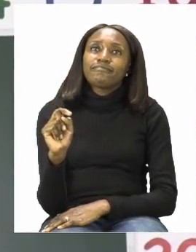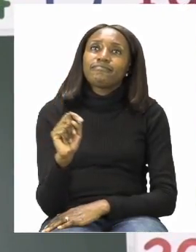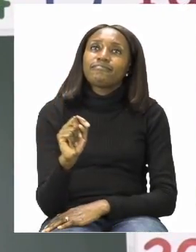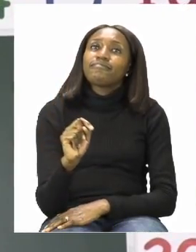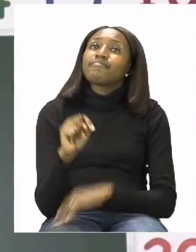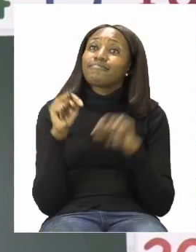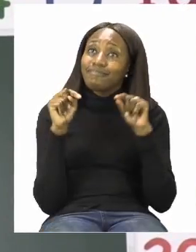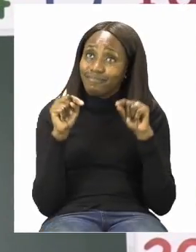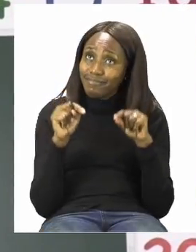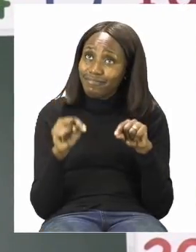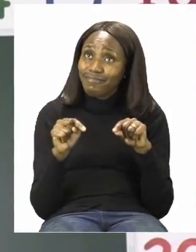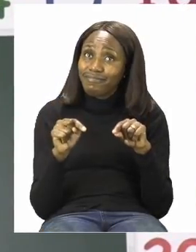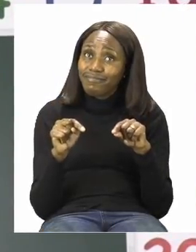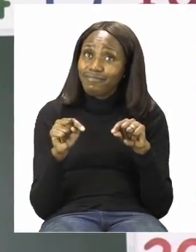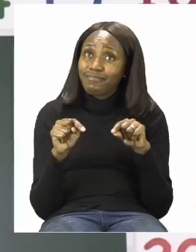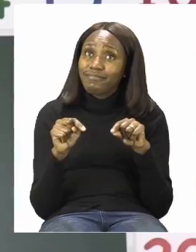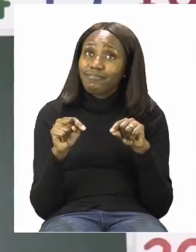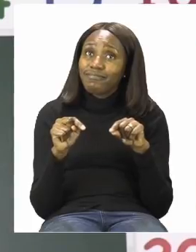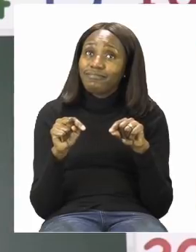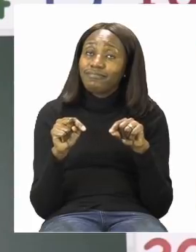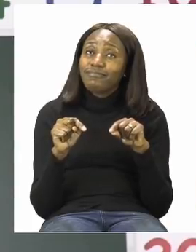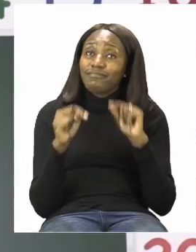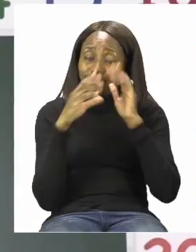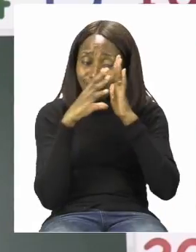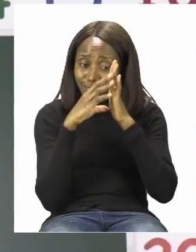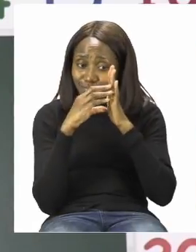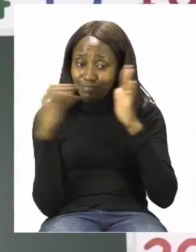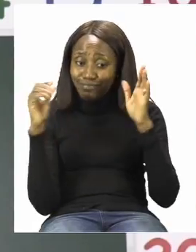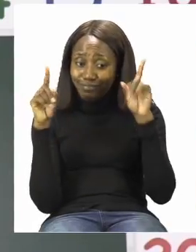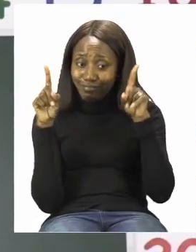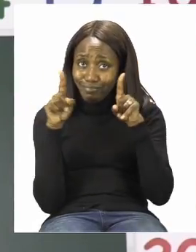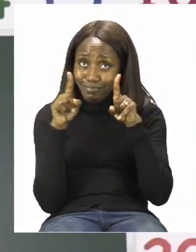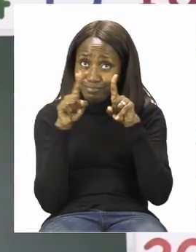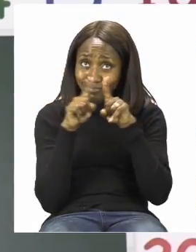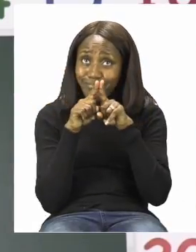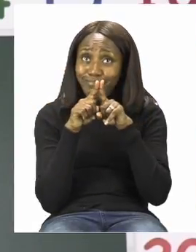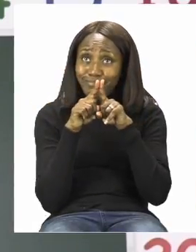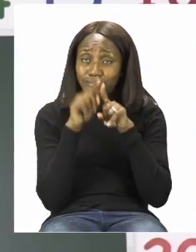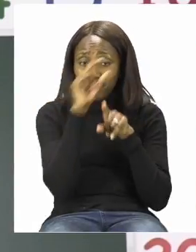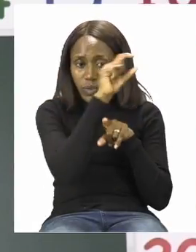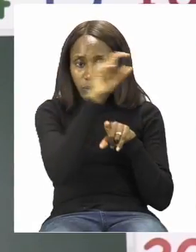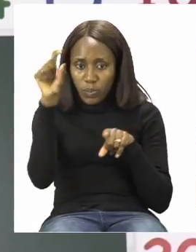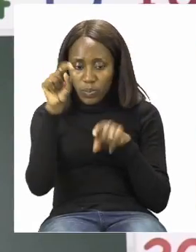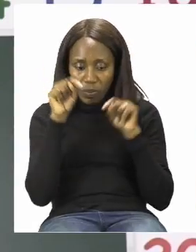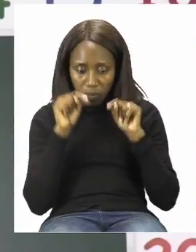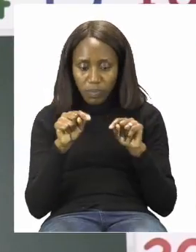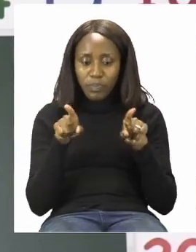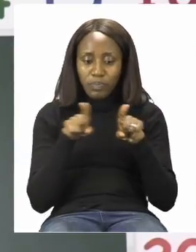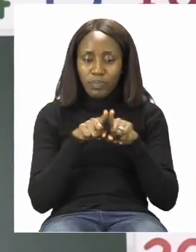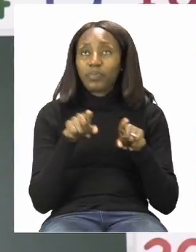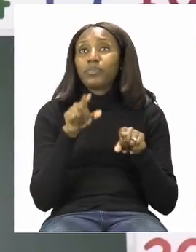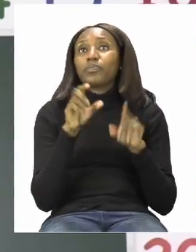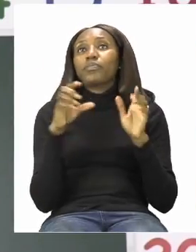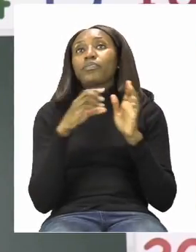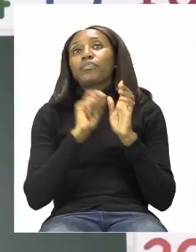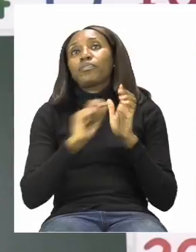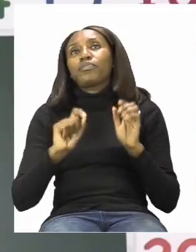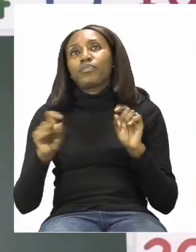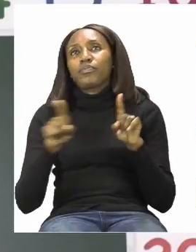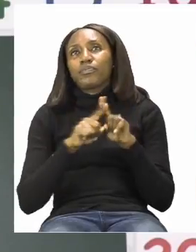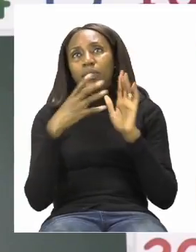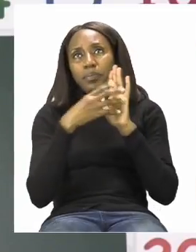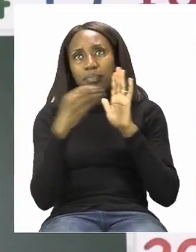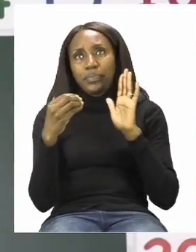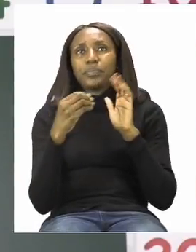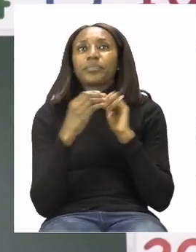our job to put them in their order like how we have seen them. They have